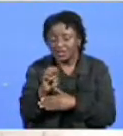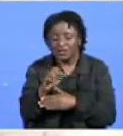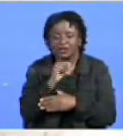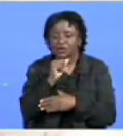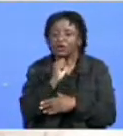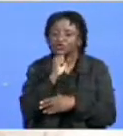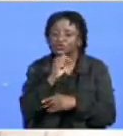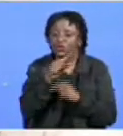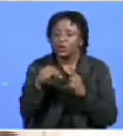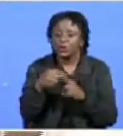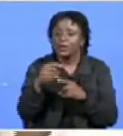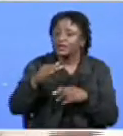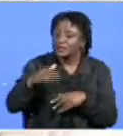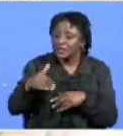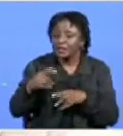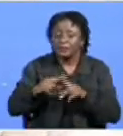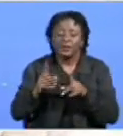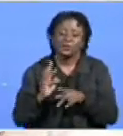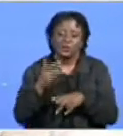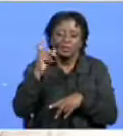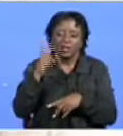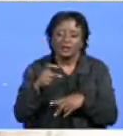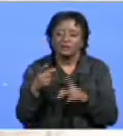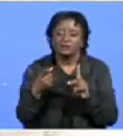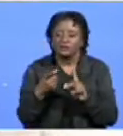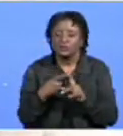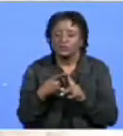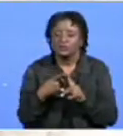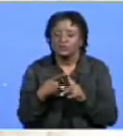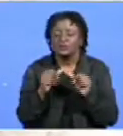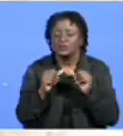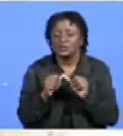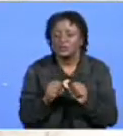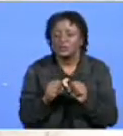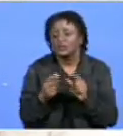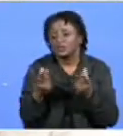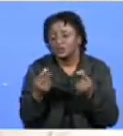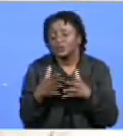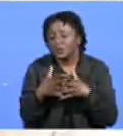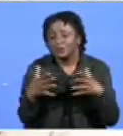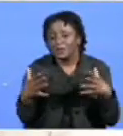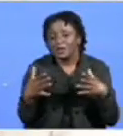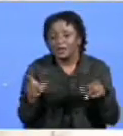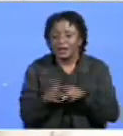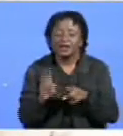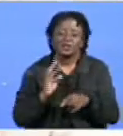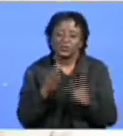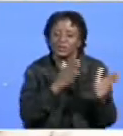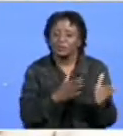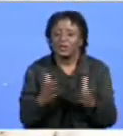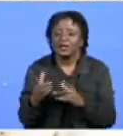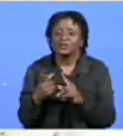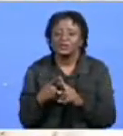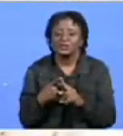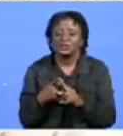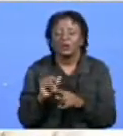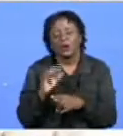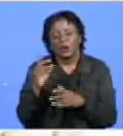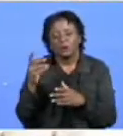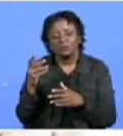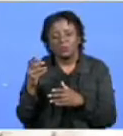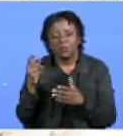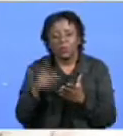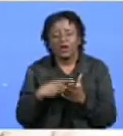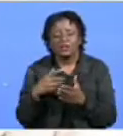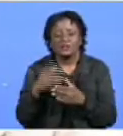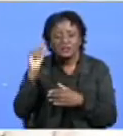but we're gonna have to still do it big, yeah, as we plan to. I guess once the government